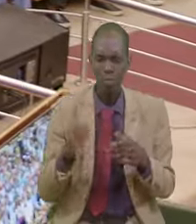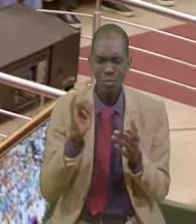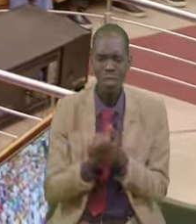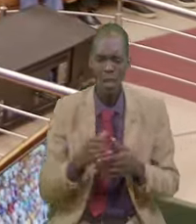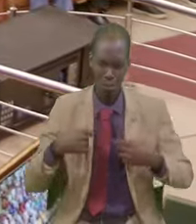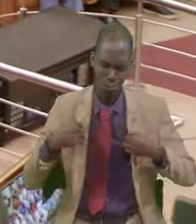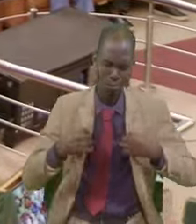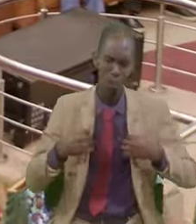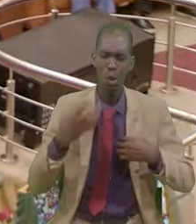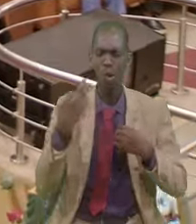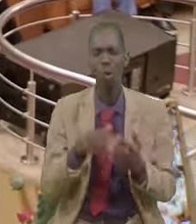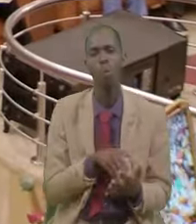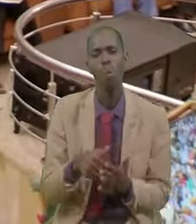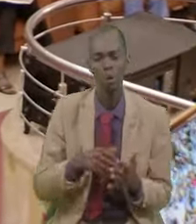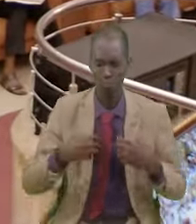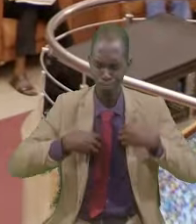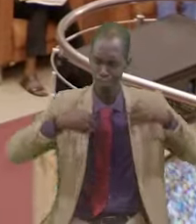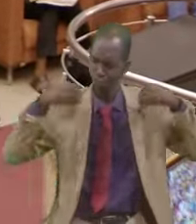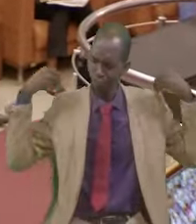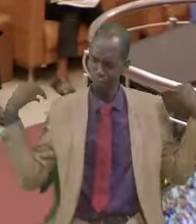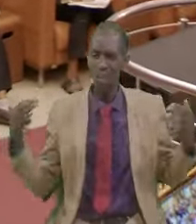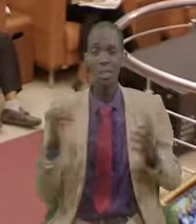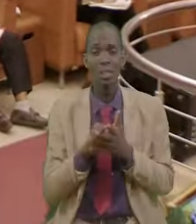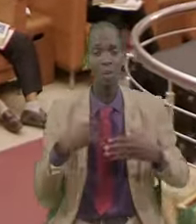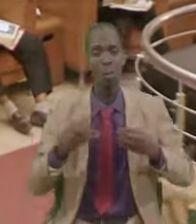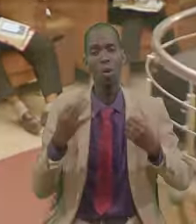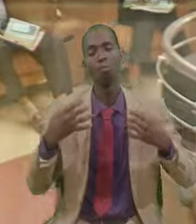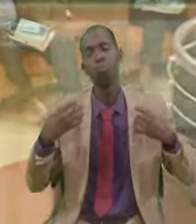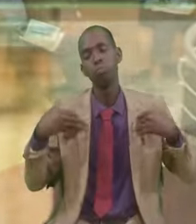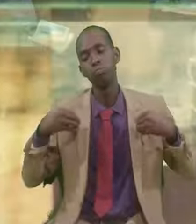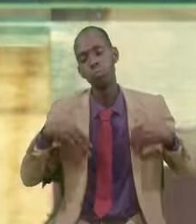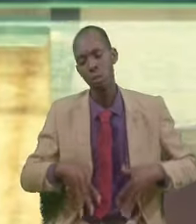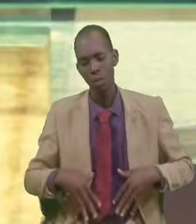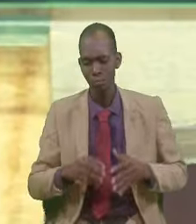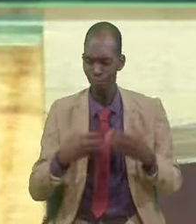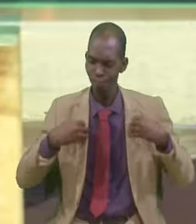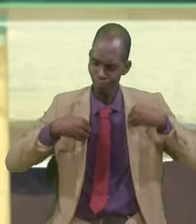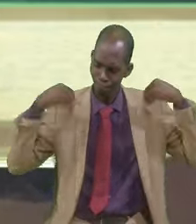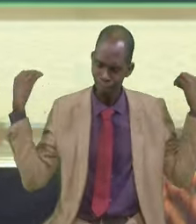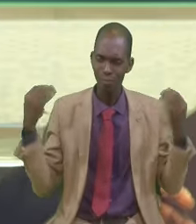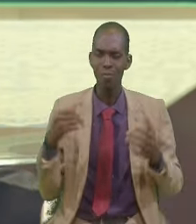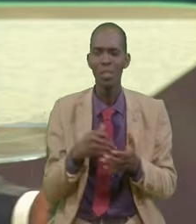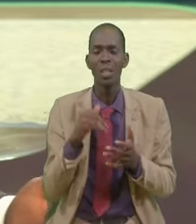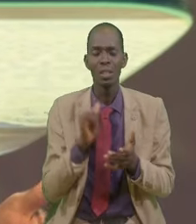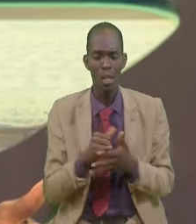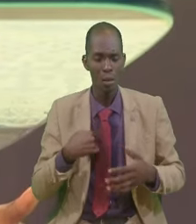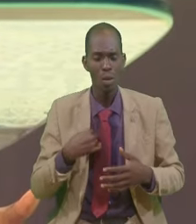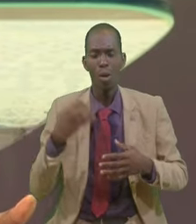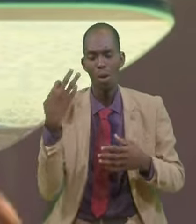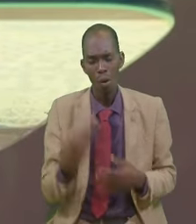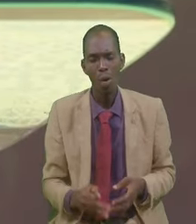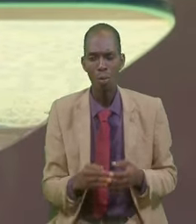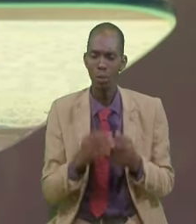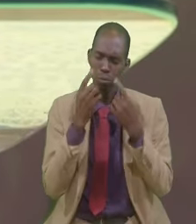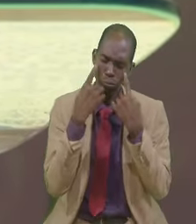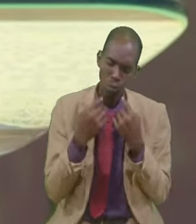weakness, and that garment of depression, and that garment of crying, and that garment of secrecy, hiding